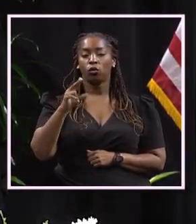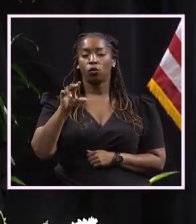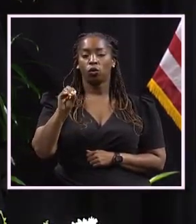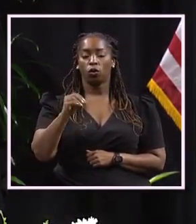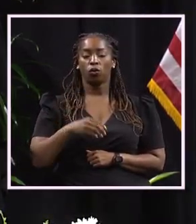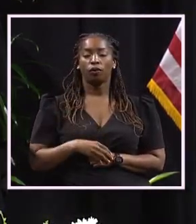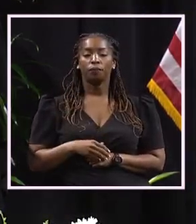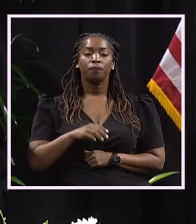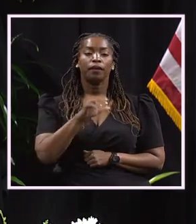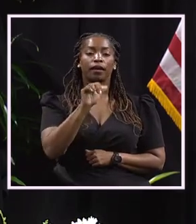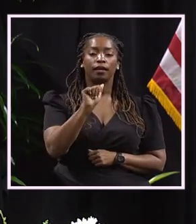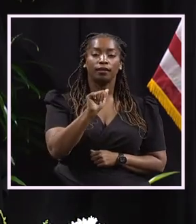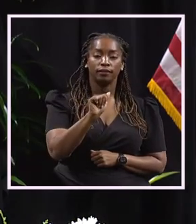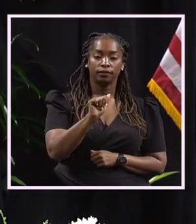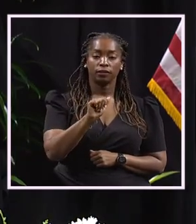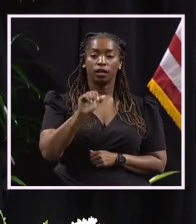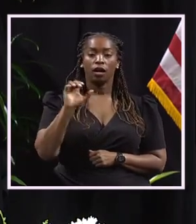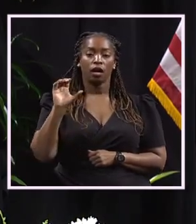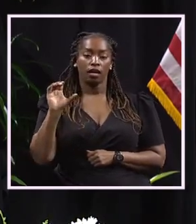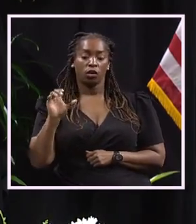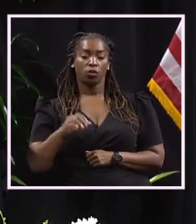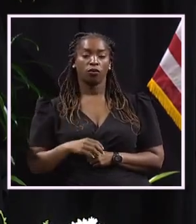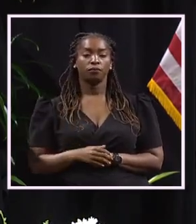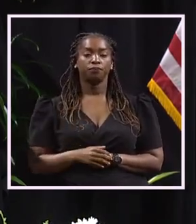Anderson Cabrego.